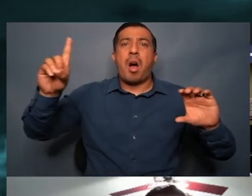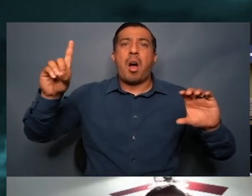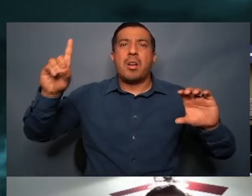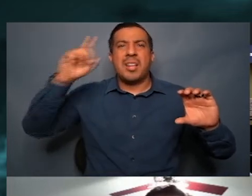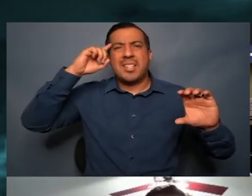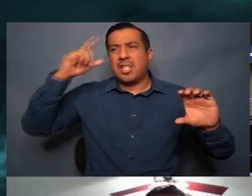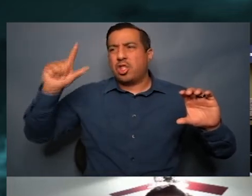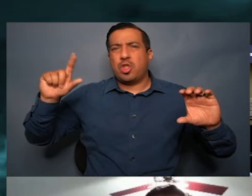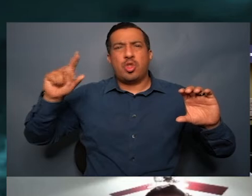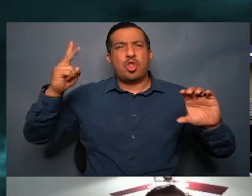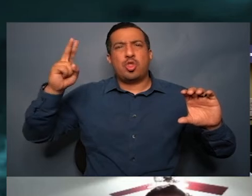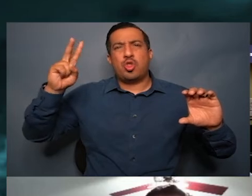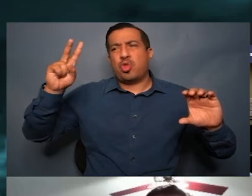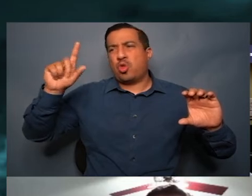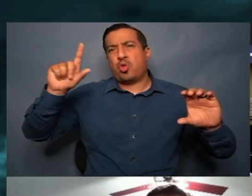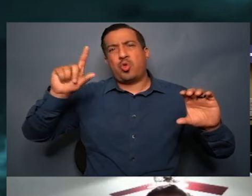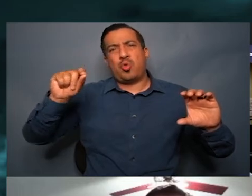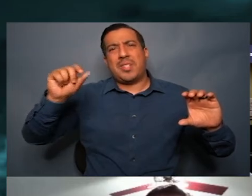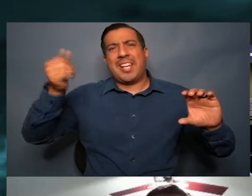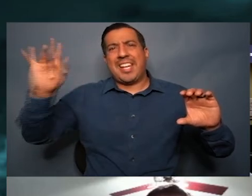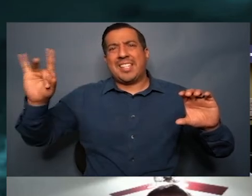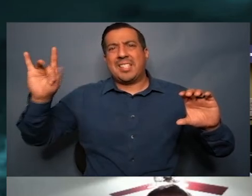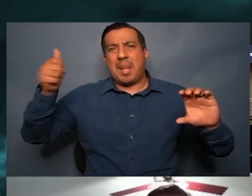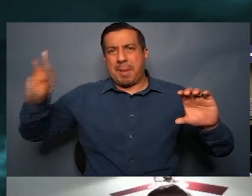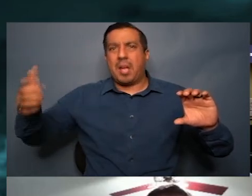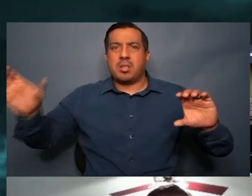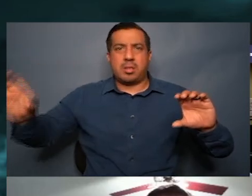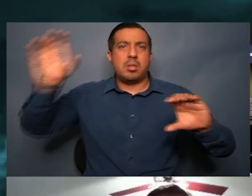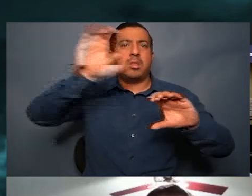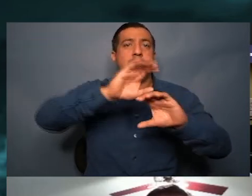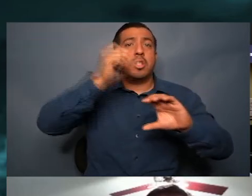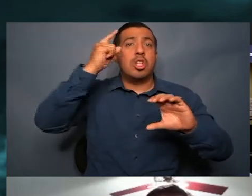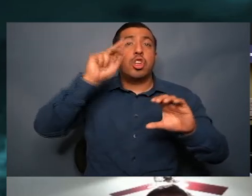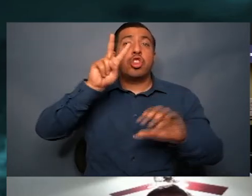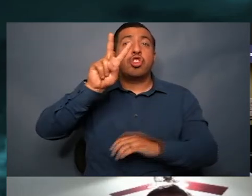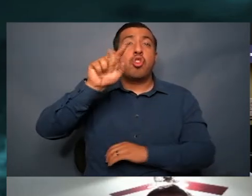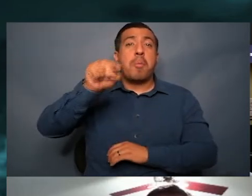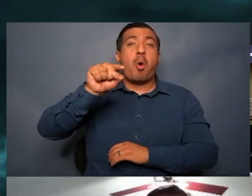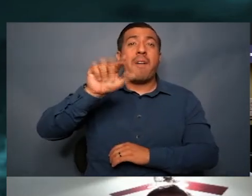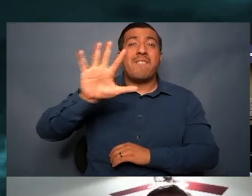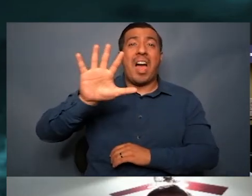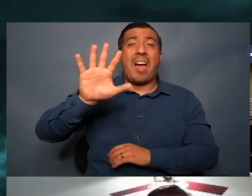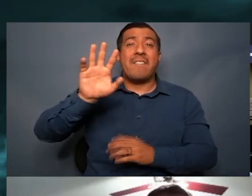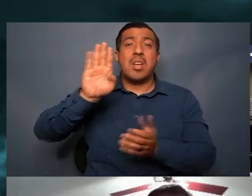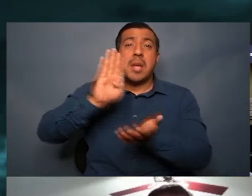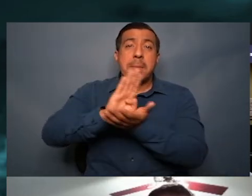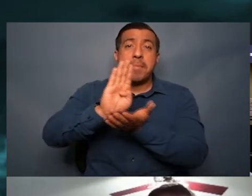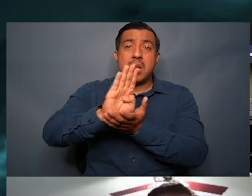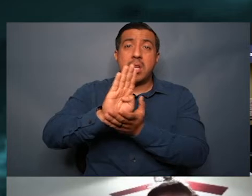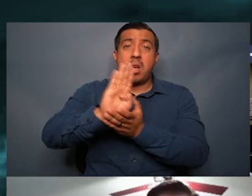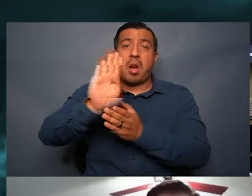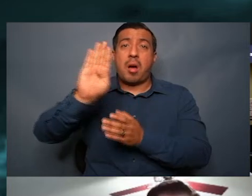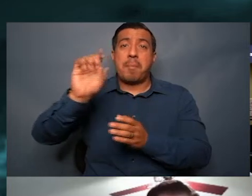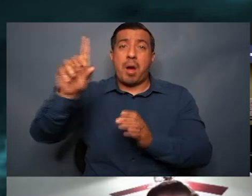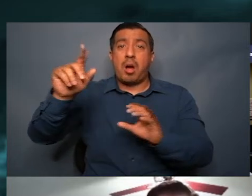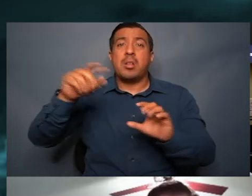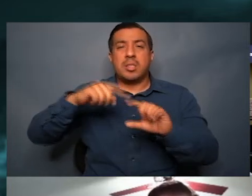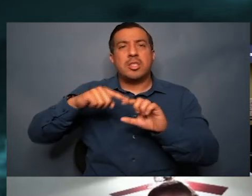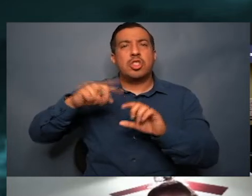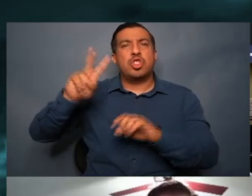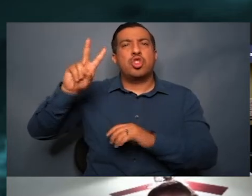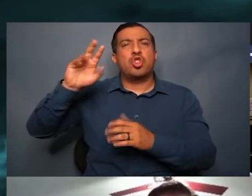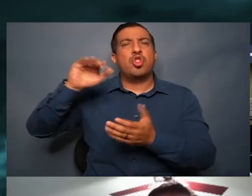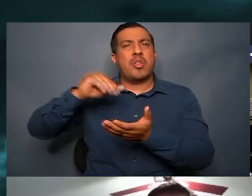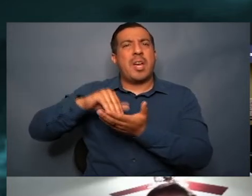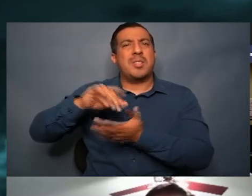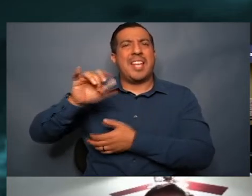back in 2018. And so just to be clear, that $2.5 billion in bond money that was passed in